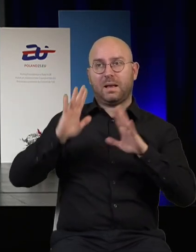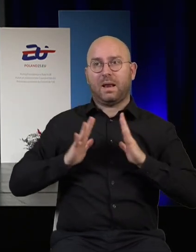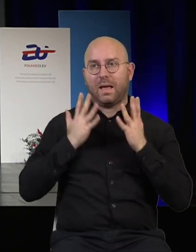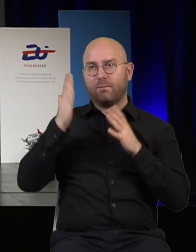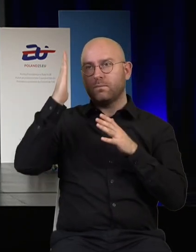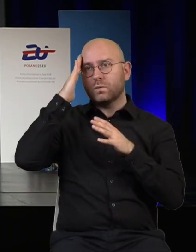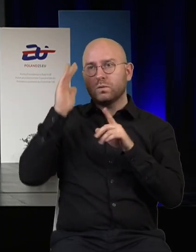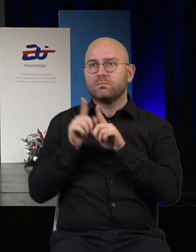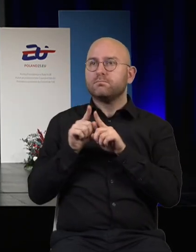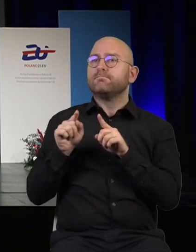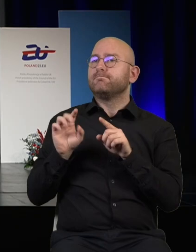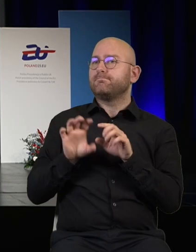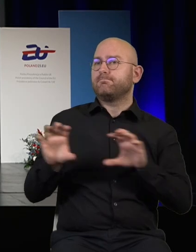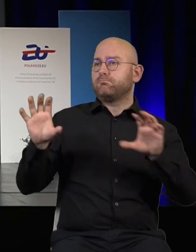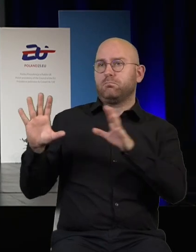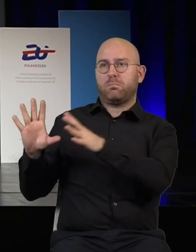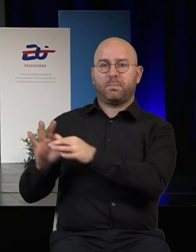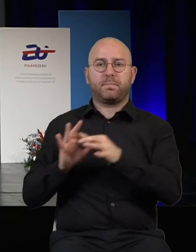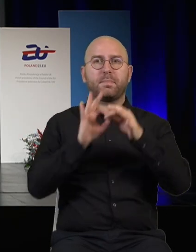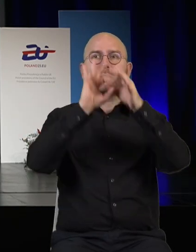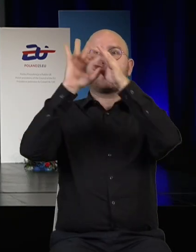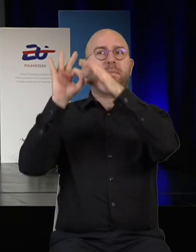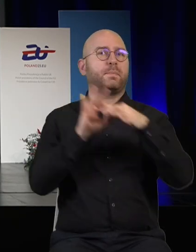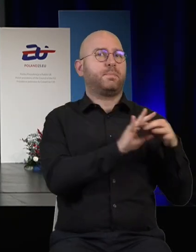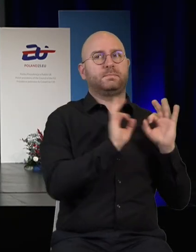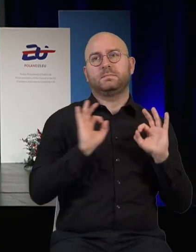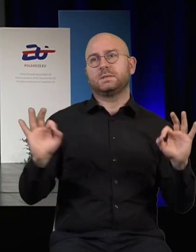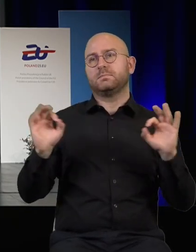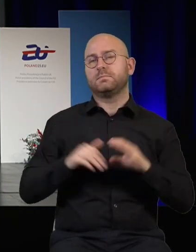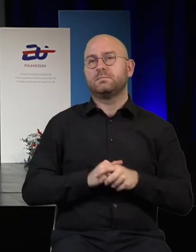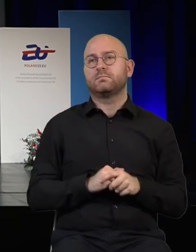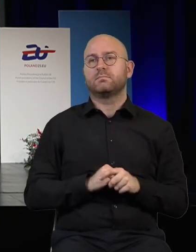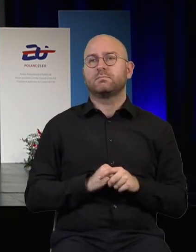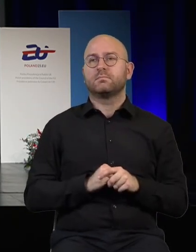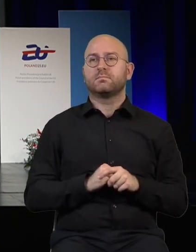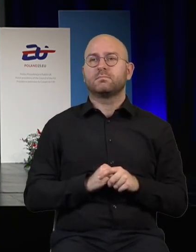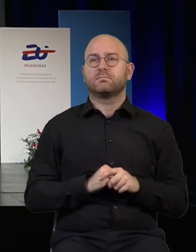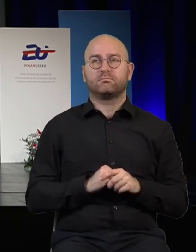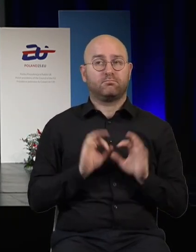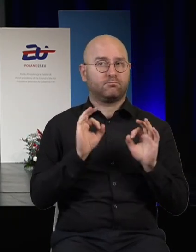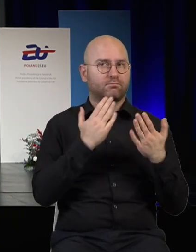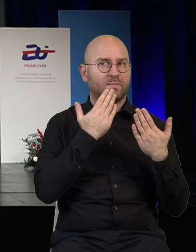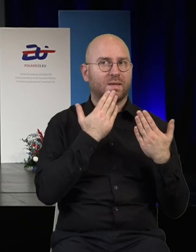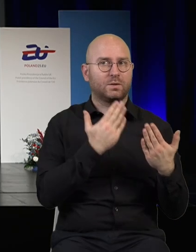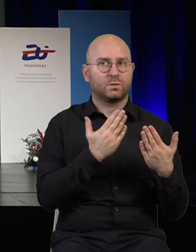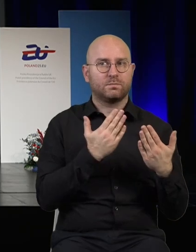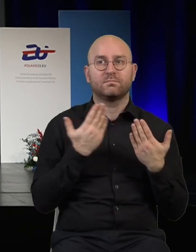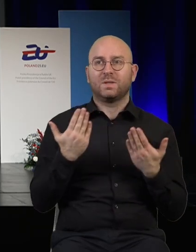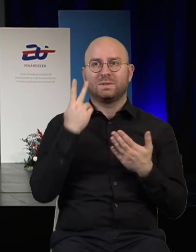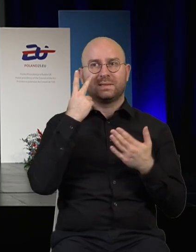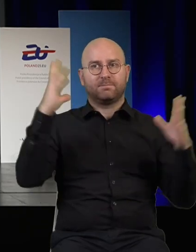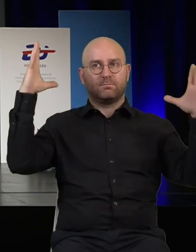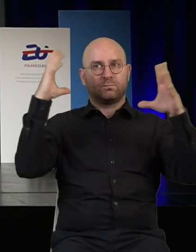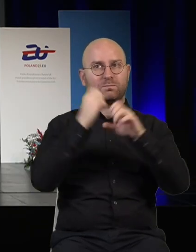have a brief look on the results of the inquiry. So, transport network on the first place,